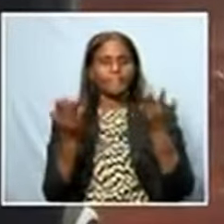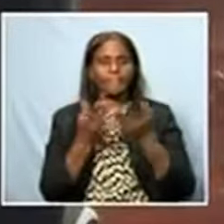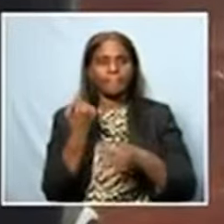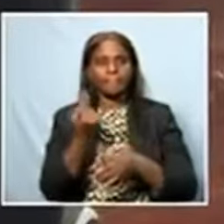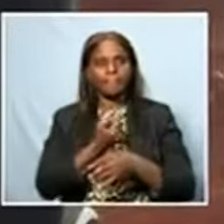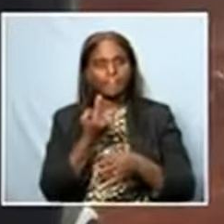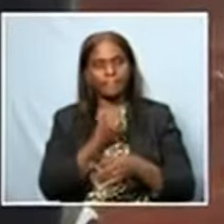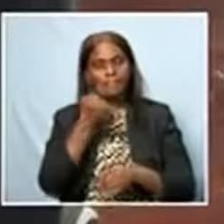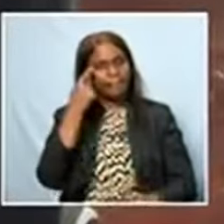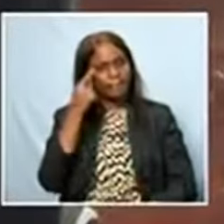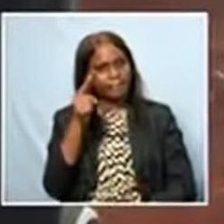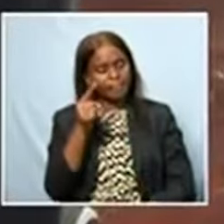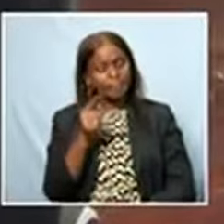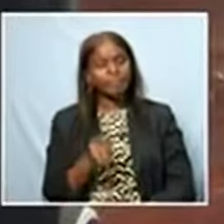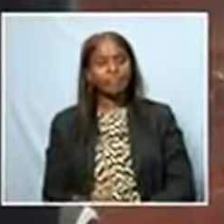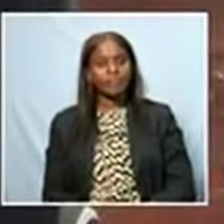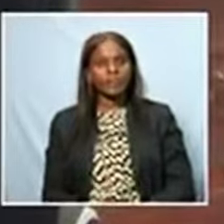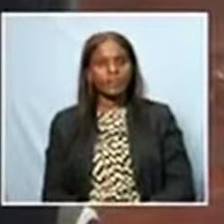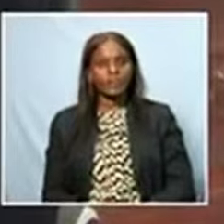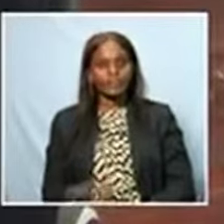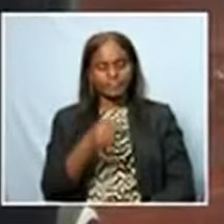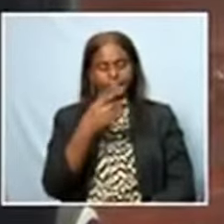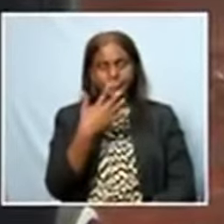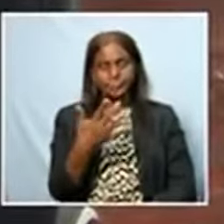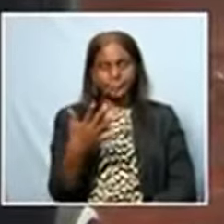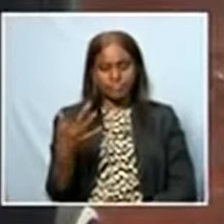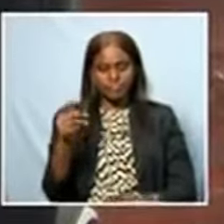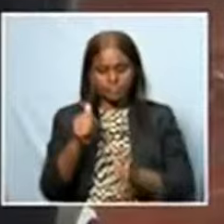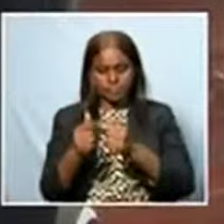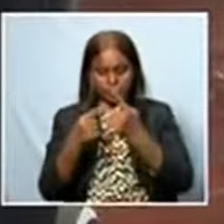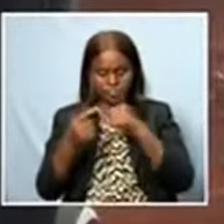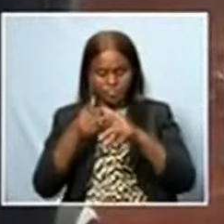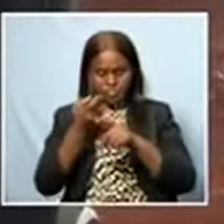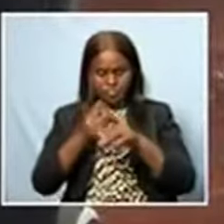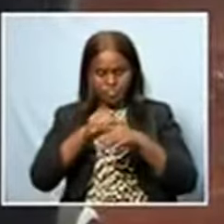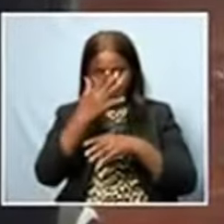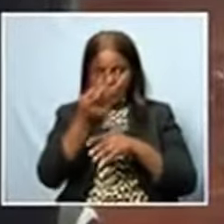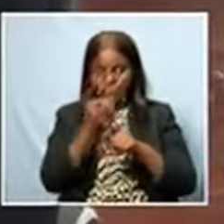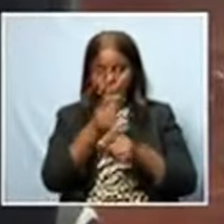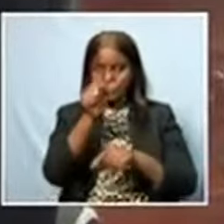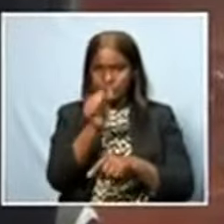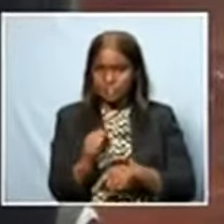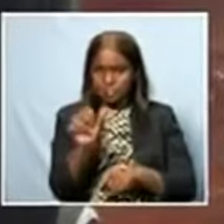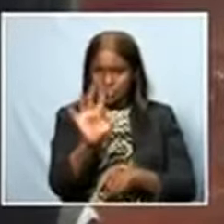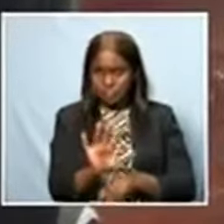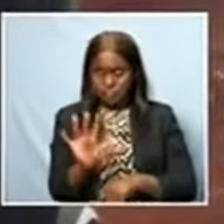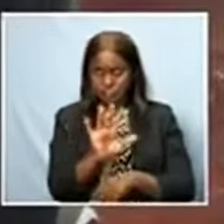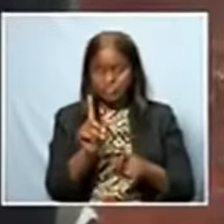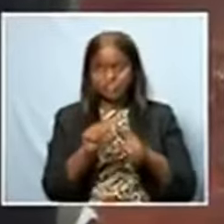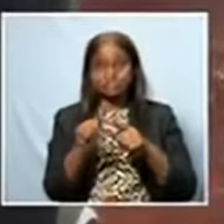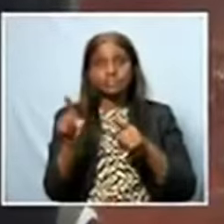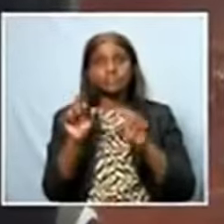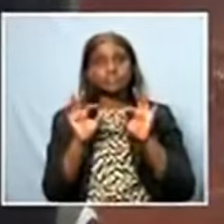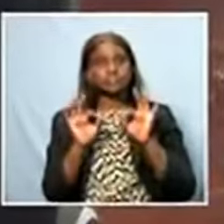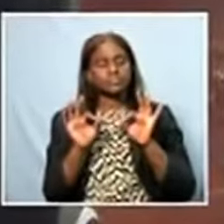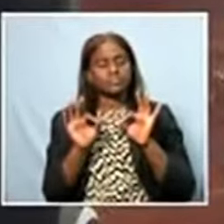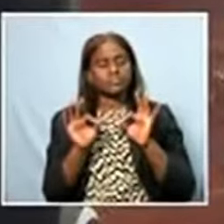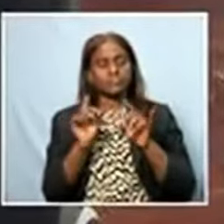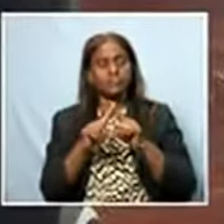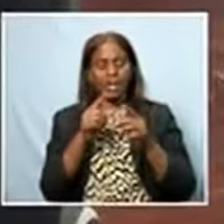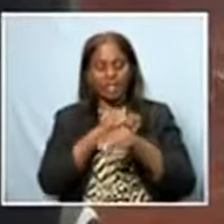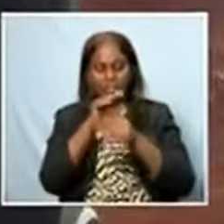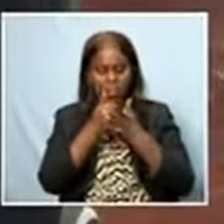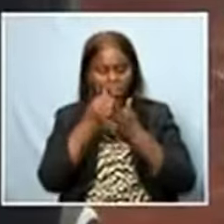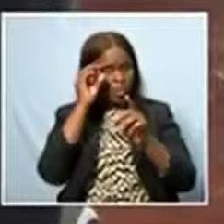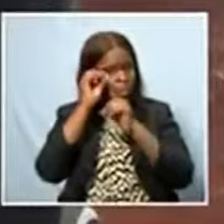for products that are coming outside these regions. So that's the comforting part. But our